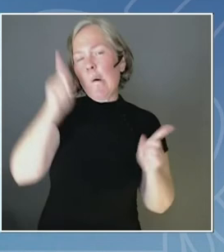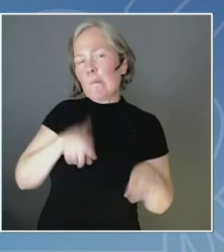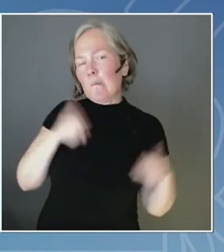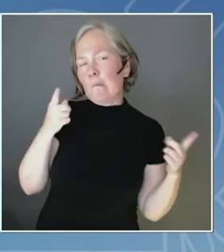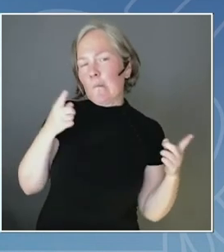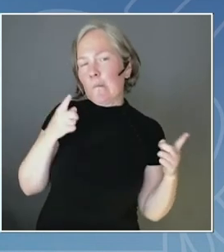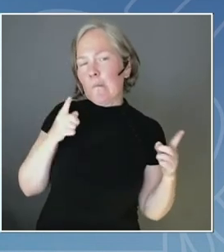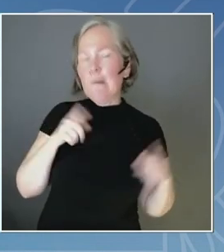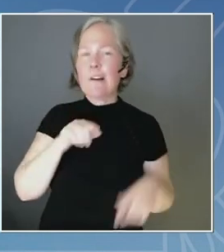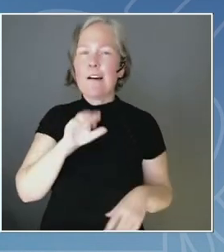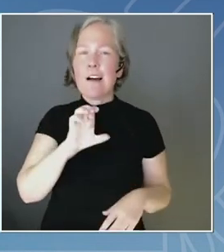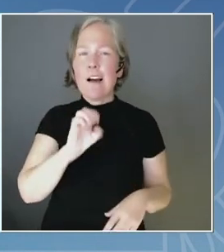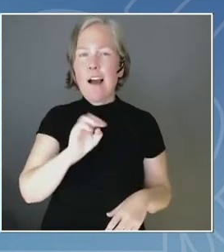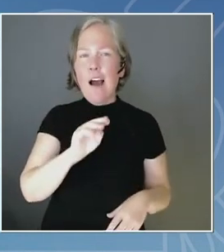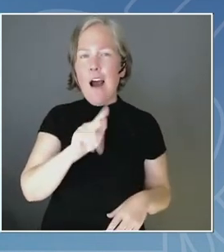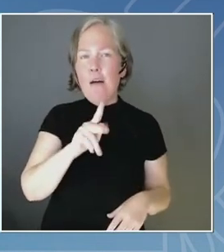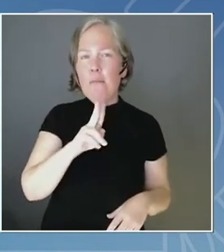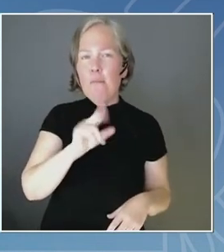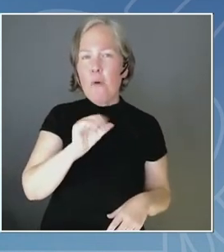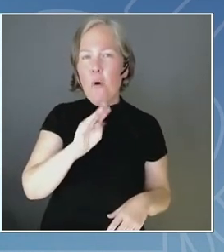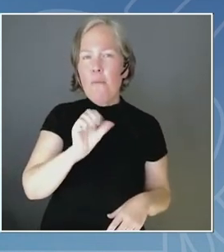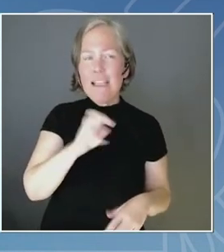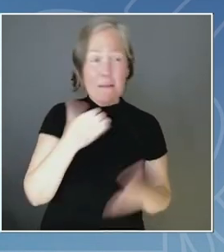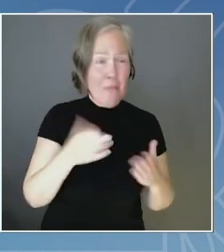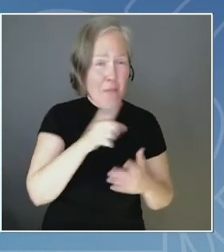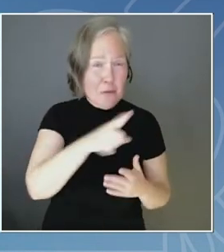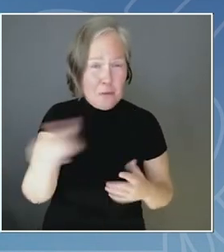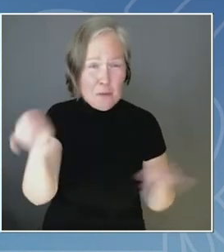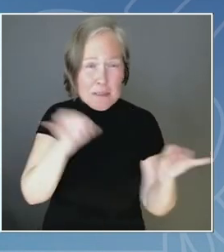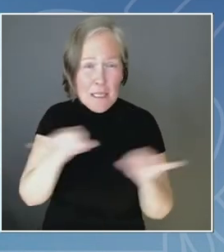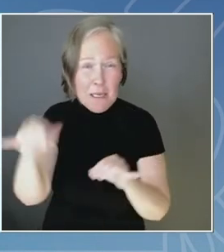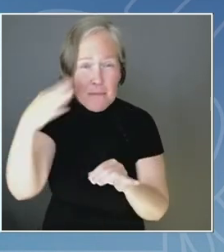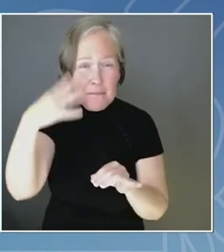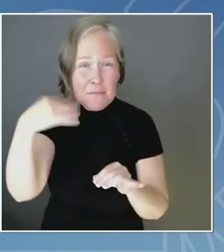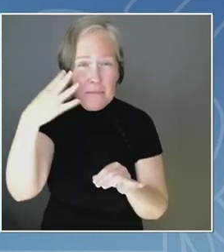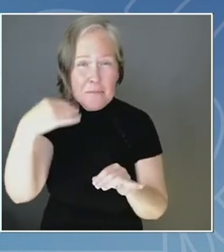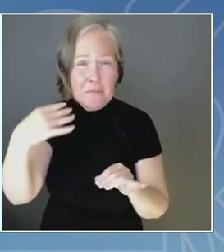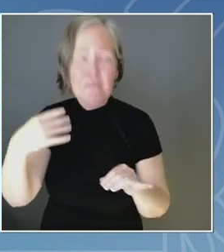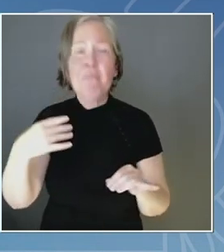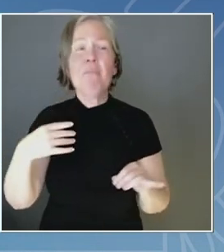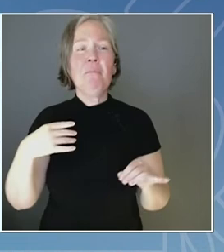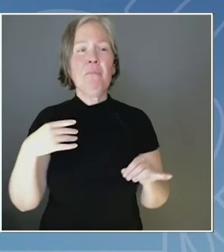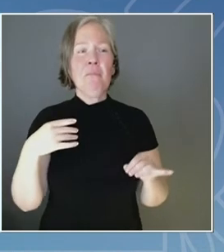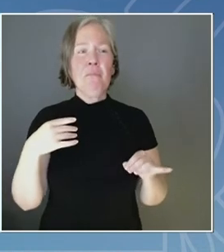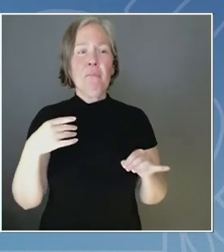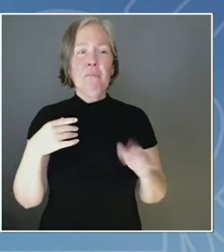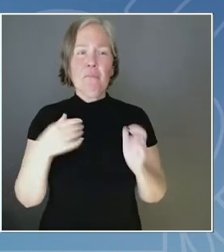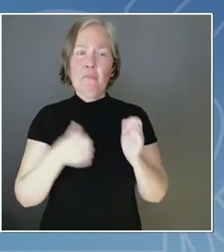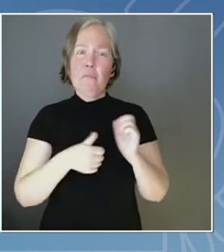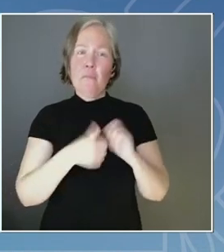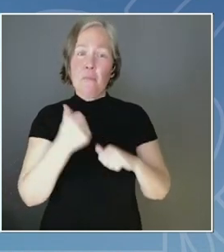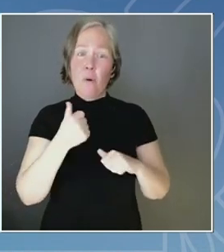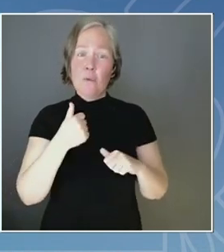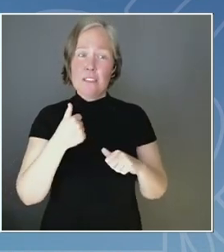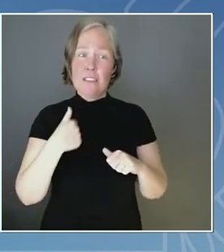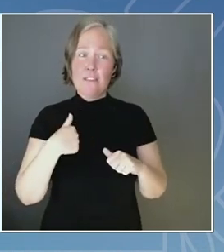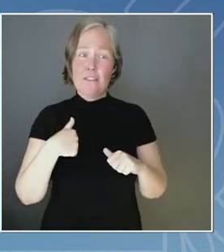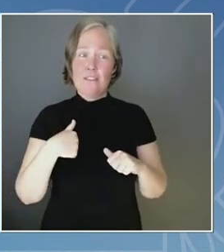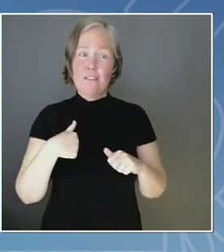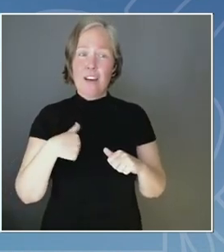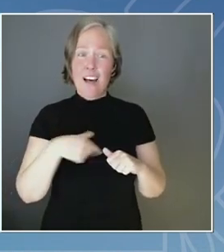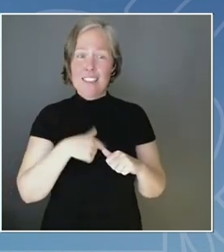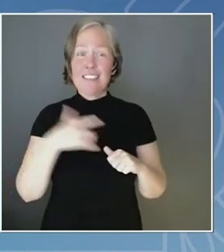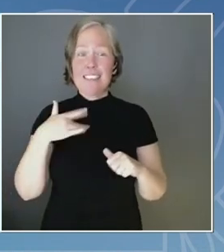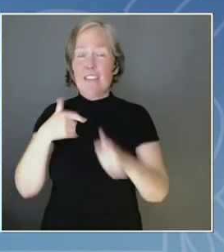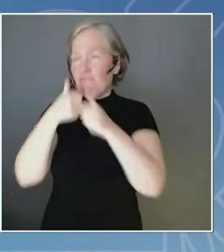you know, agree with me that, you know, most of us do sort of what our parents